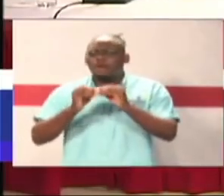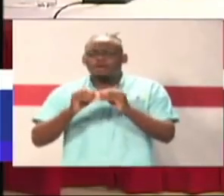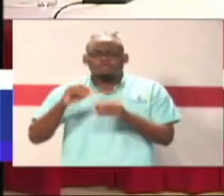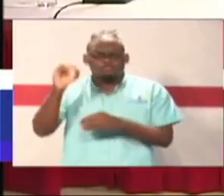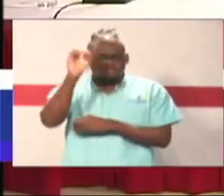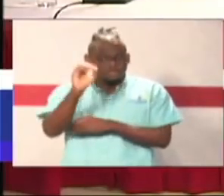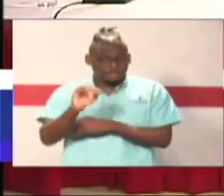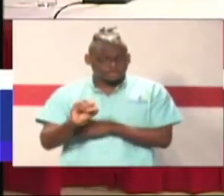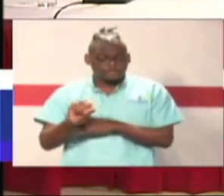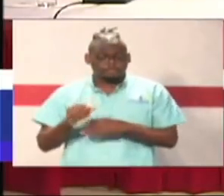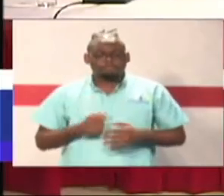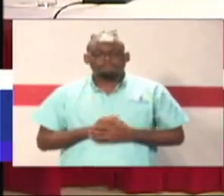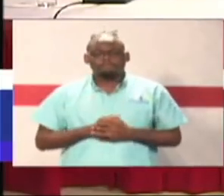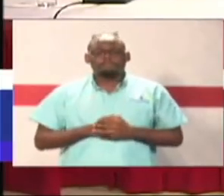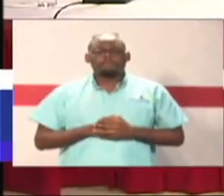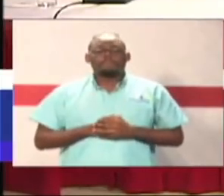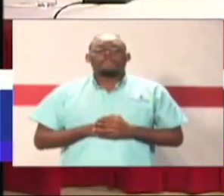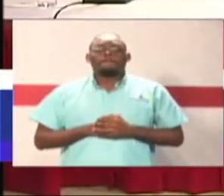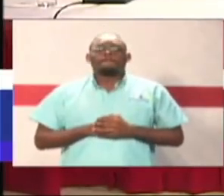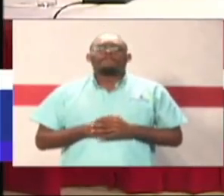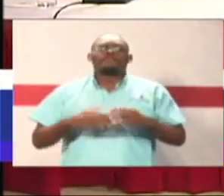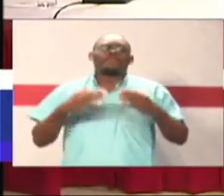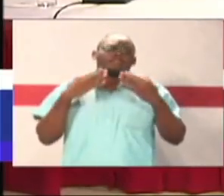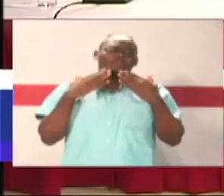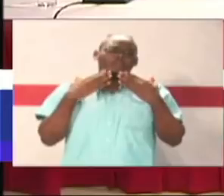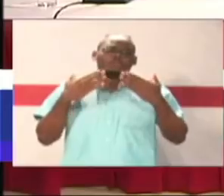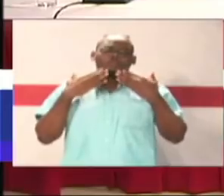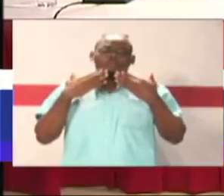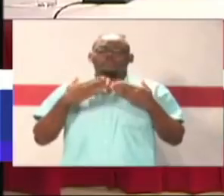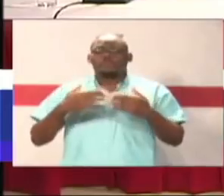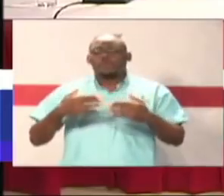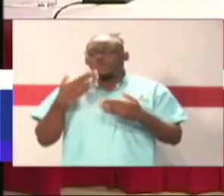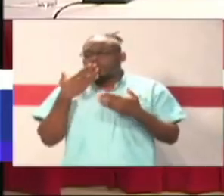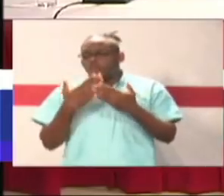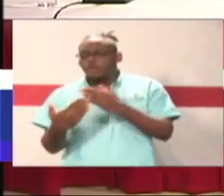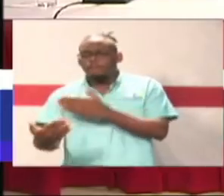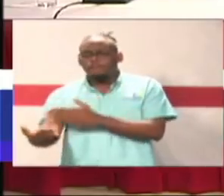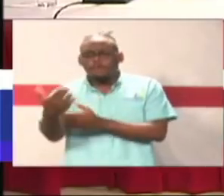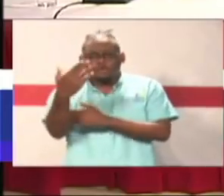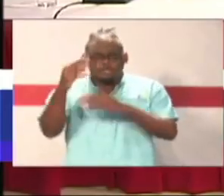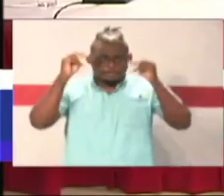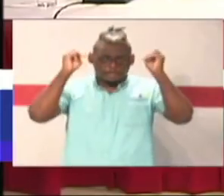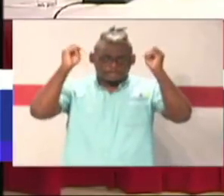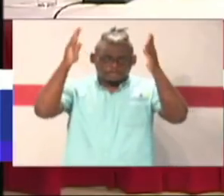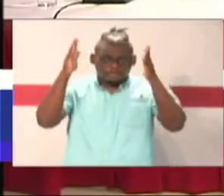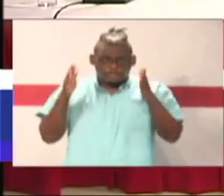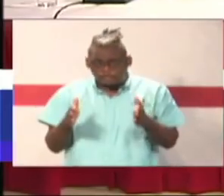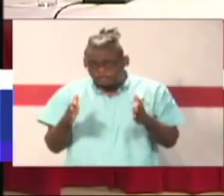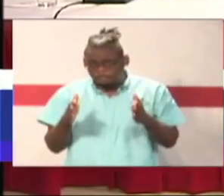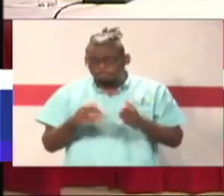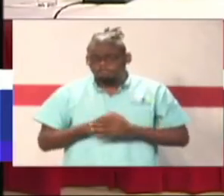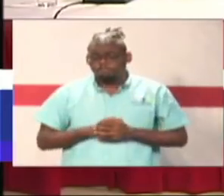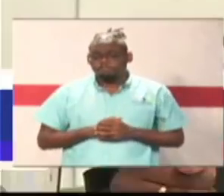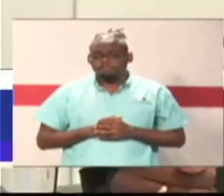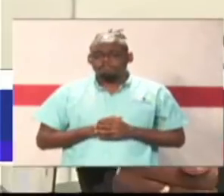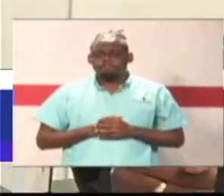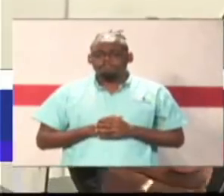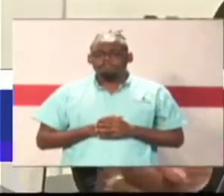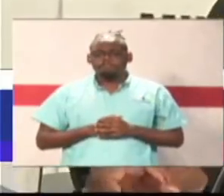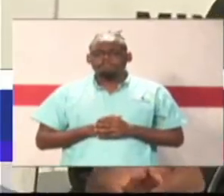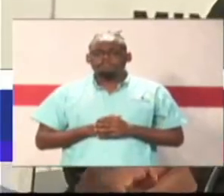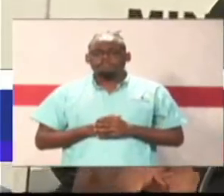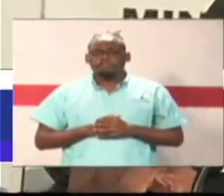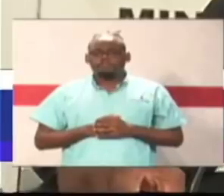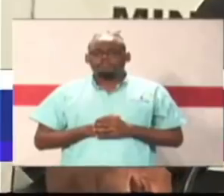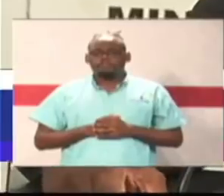Thank you, Mr. Alexander. Good morning, Honorable Minister. Good morning to my colleague, Mr. Siram Singh. If we can go to the first slide, I'll